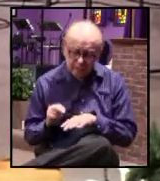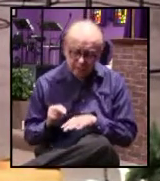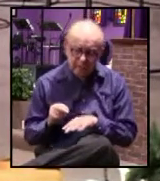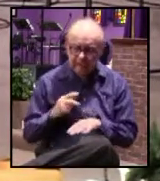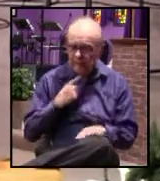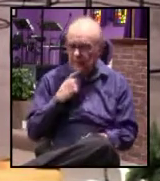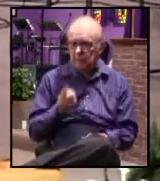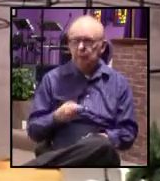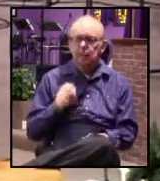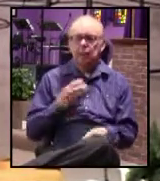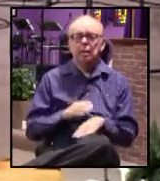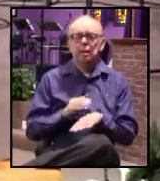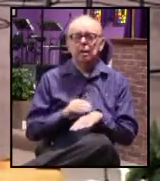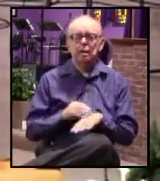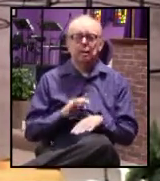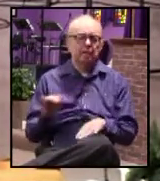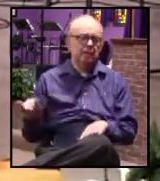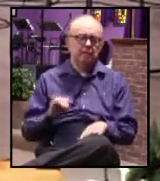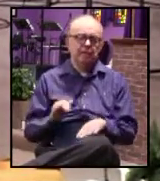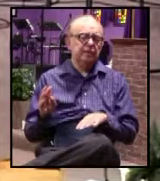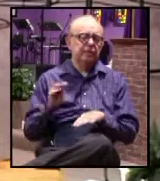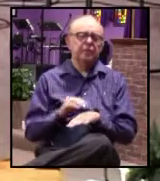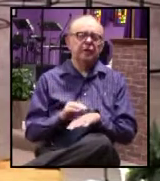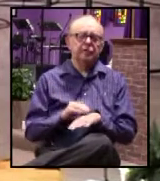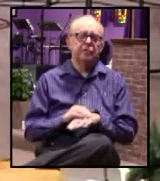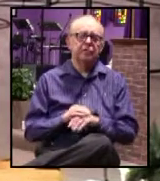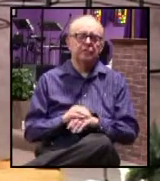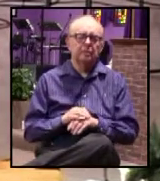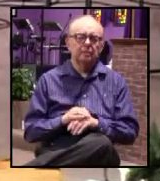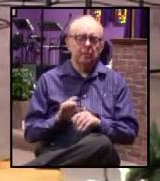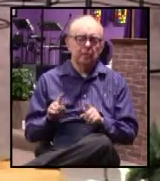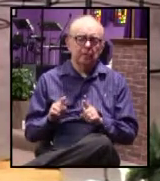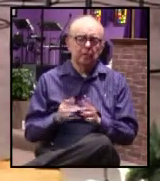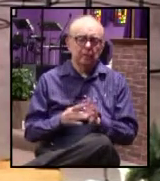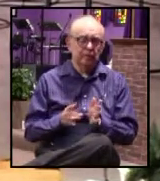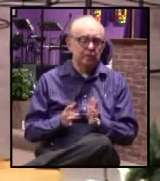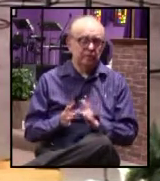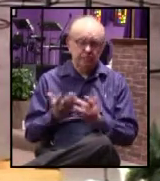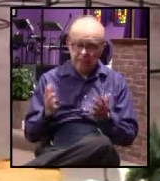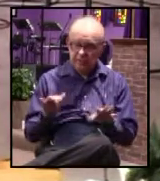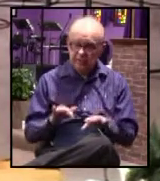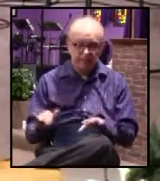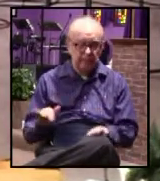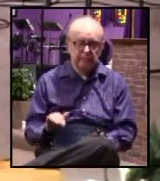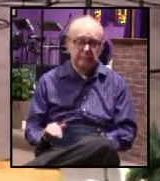And we said that our mission is the same mission that Jesus had.